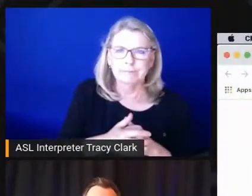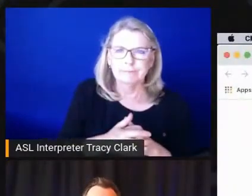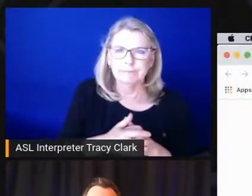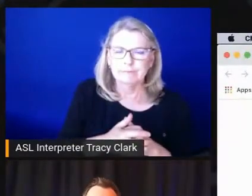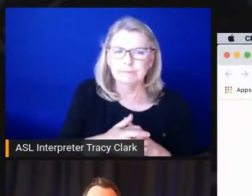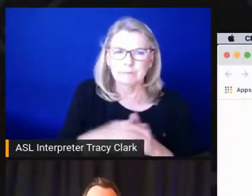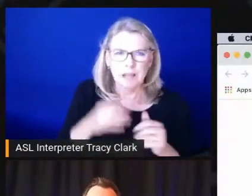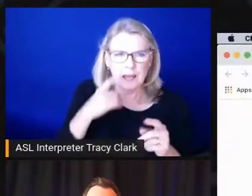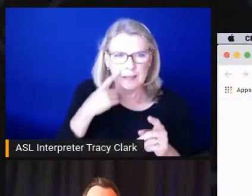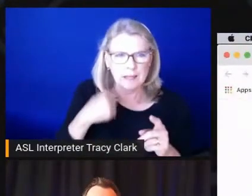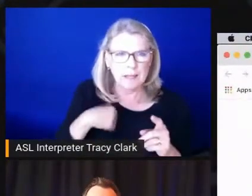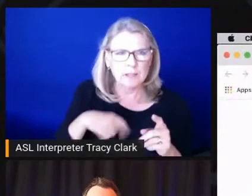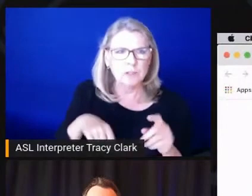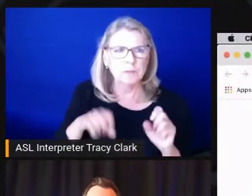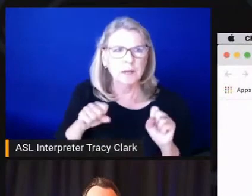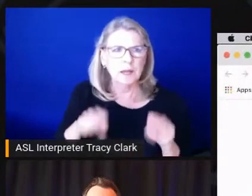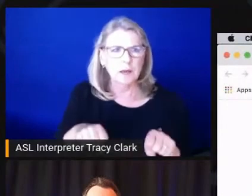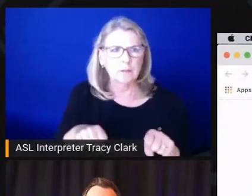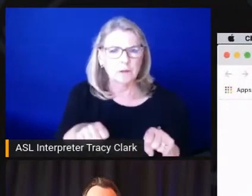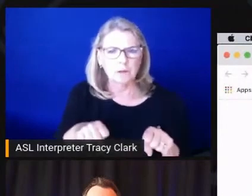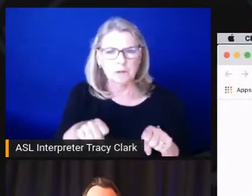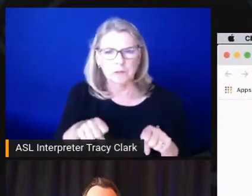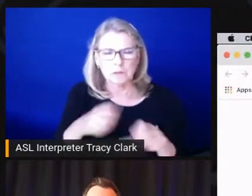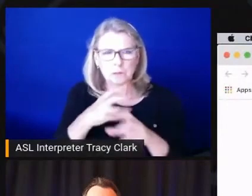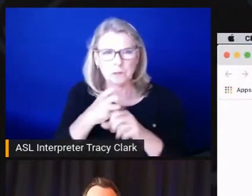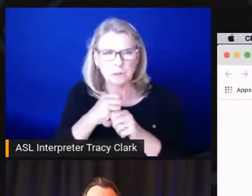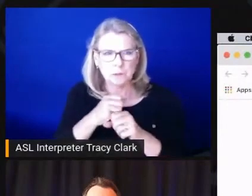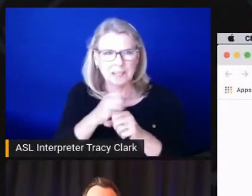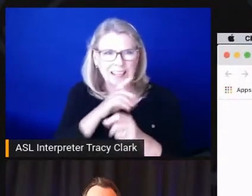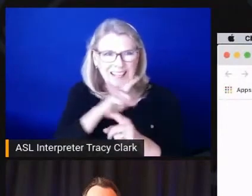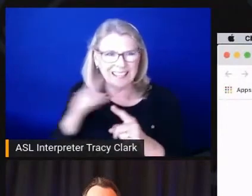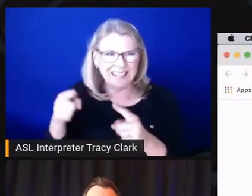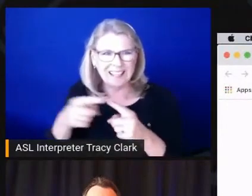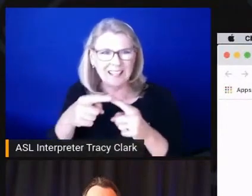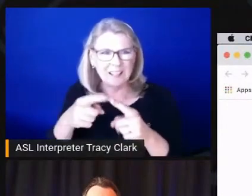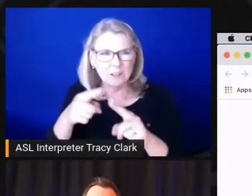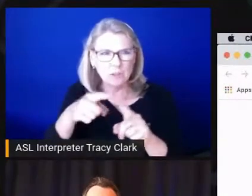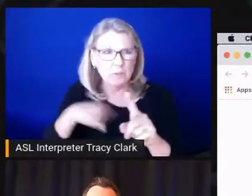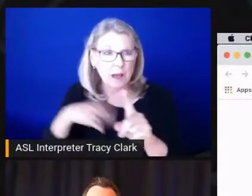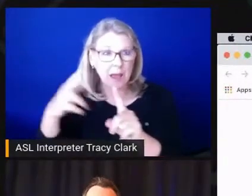to get to my application from my IPv4